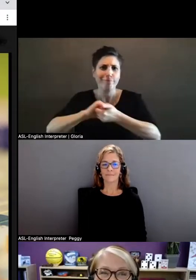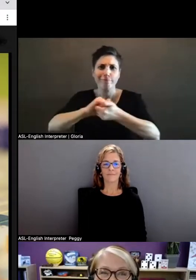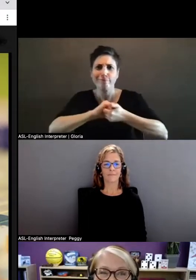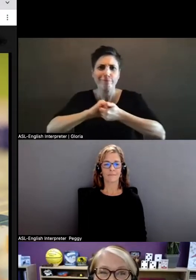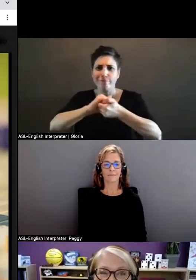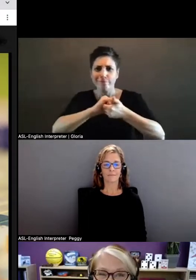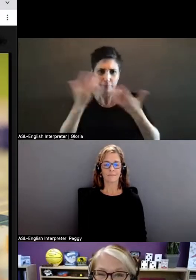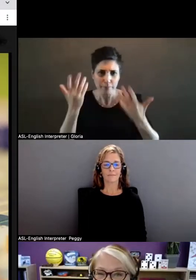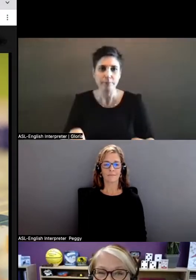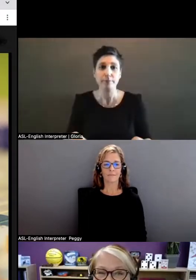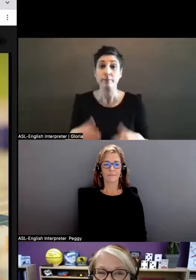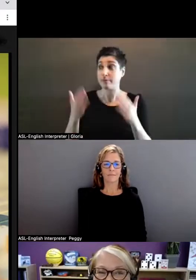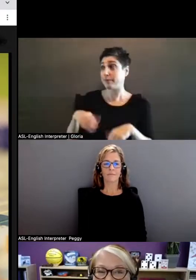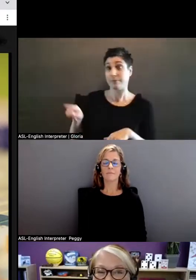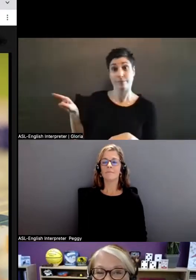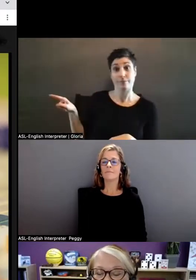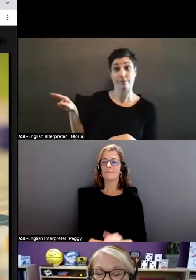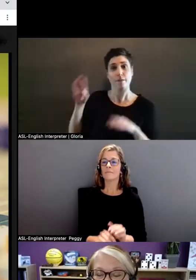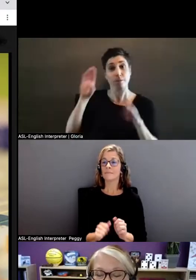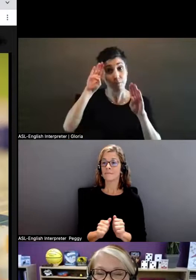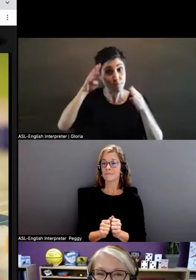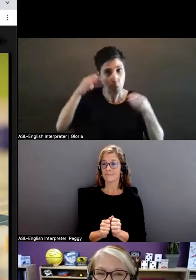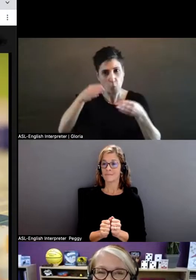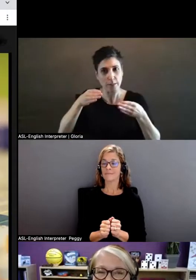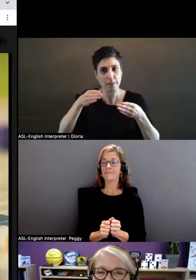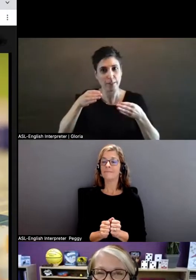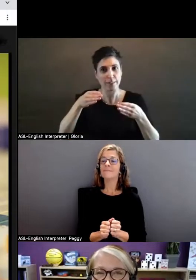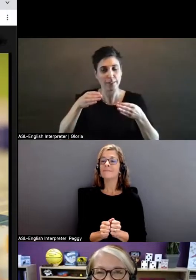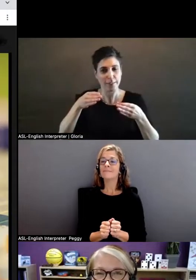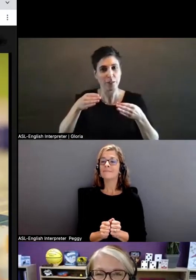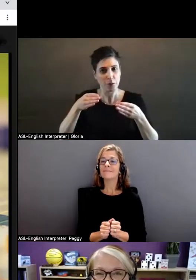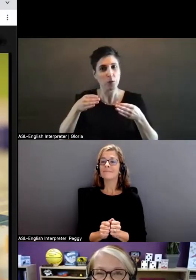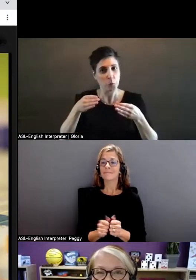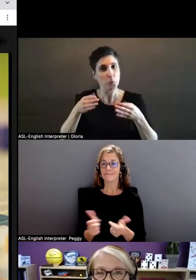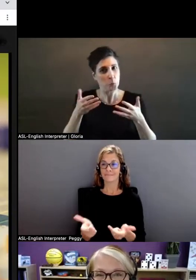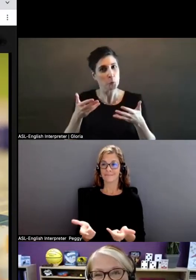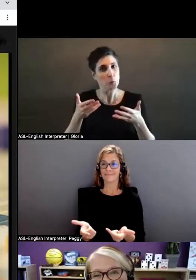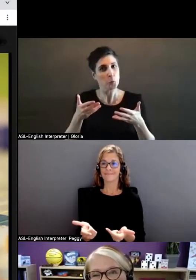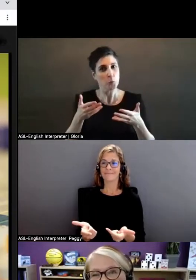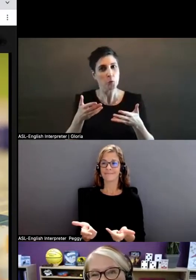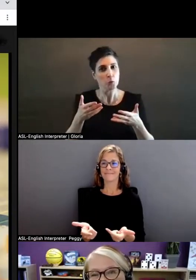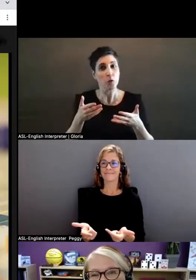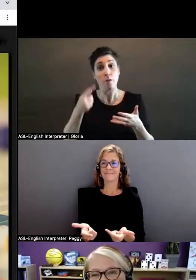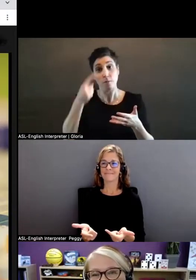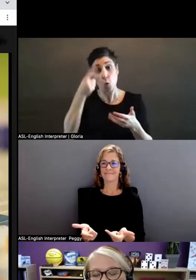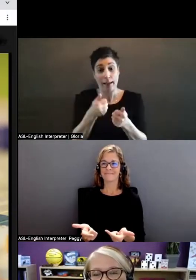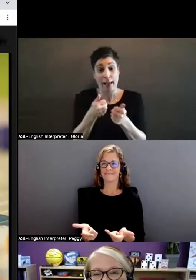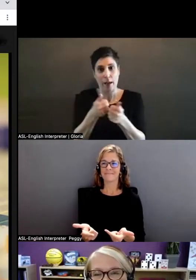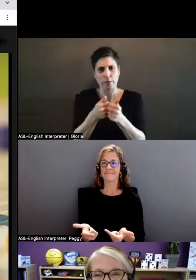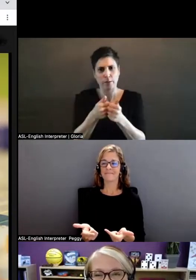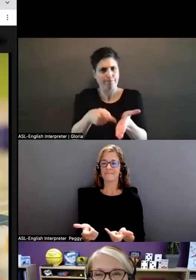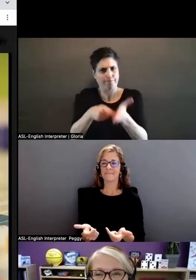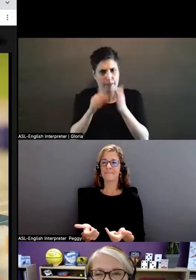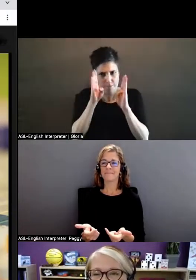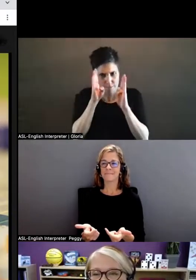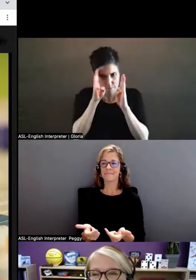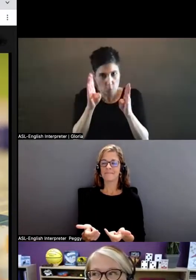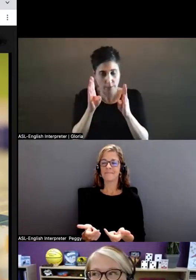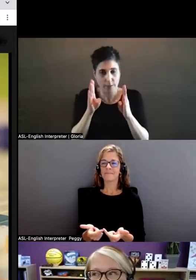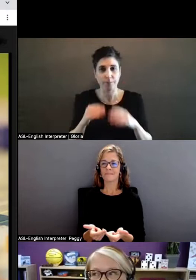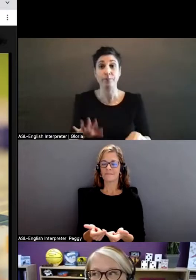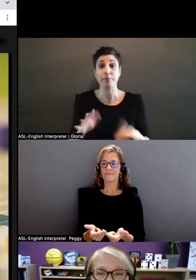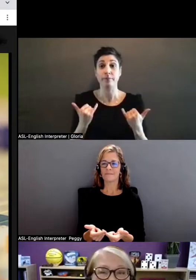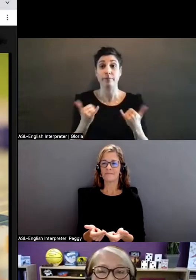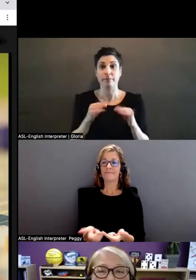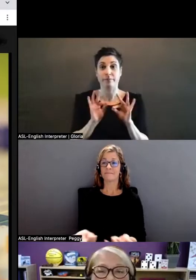Intense focus is another great skill that is demonstrated by a lot of gamers. We live in